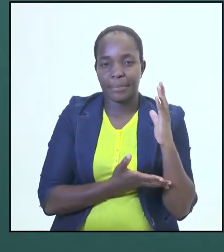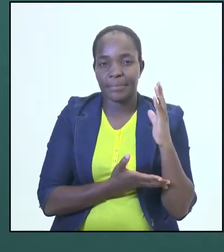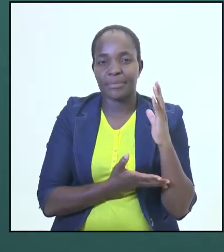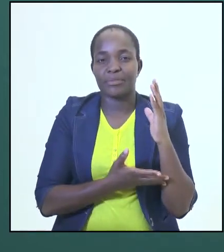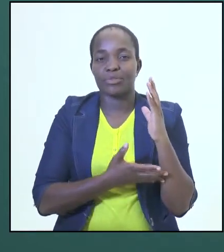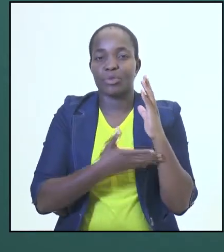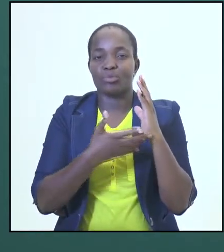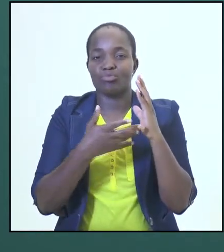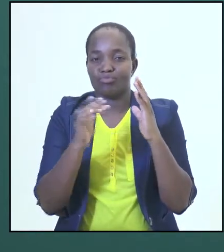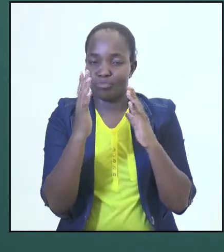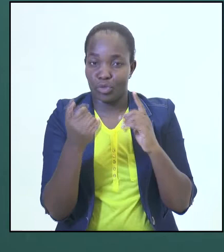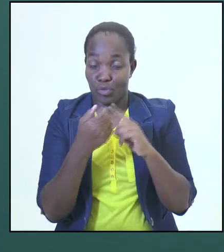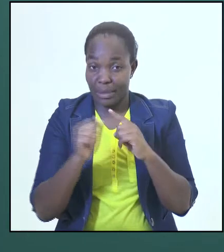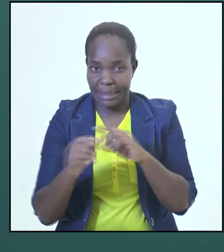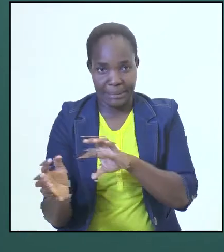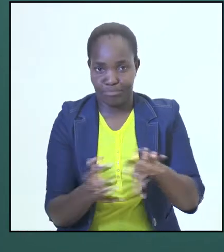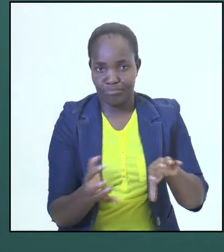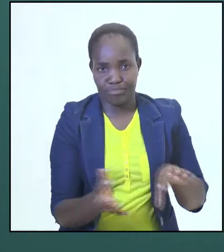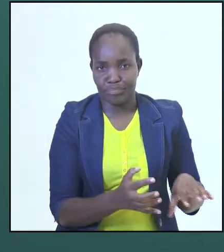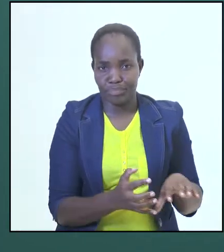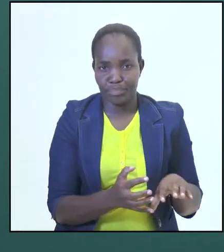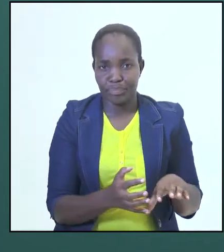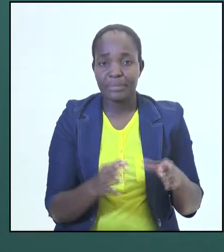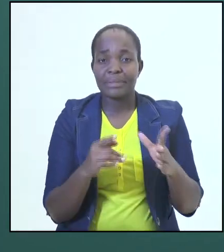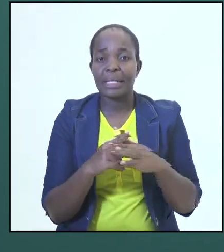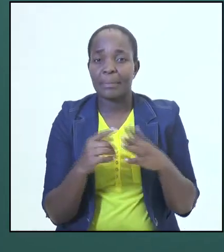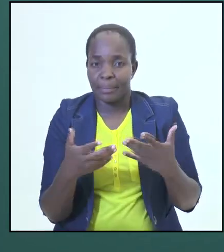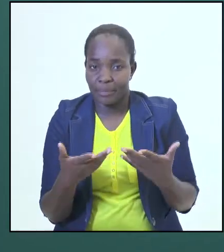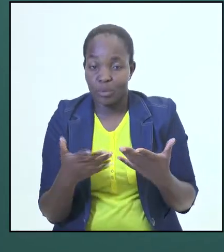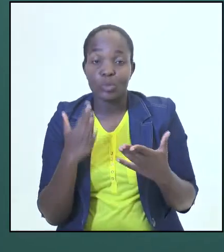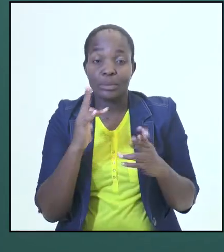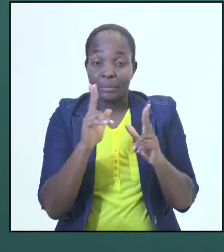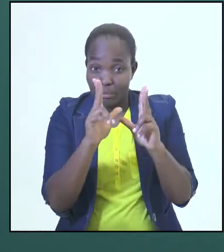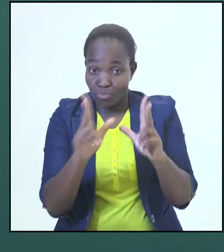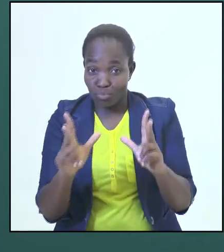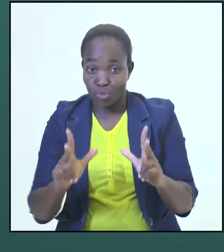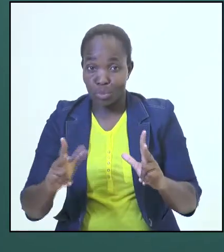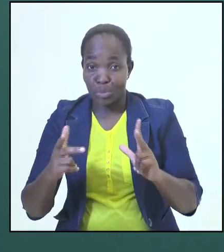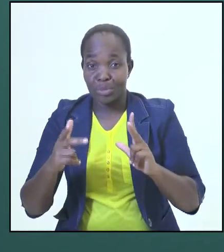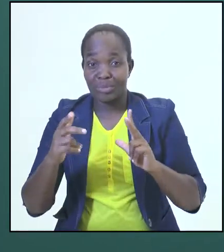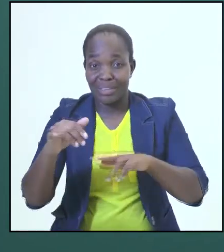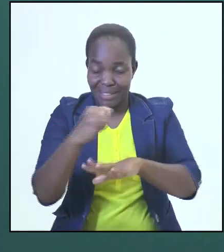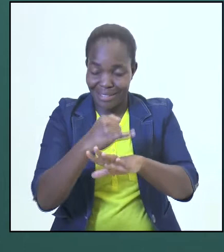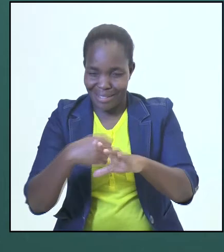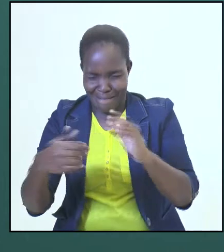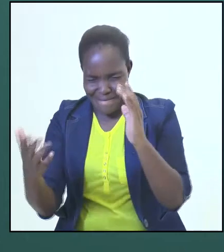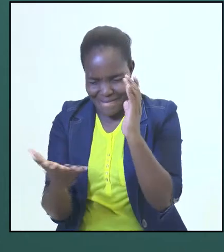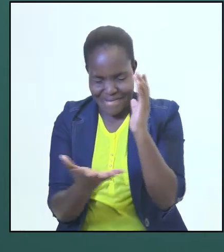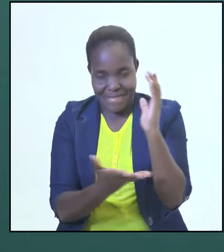from the land. Deforestation happens when humans clear large areas of forest to plant